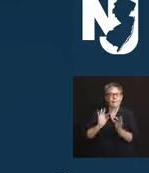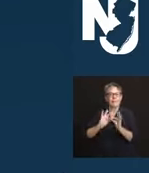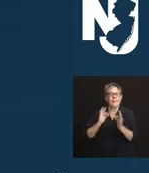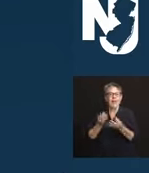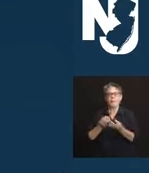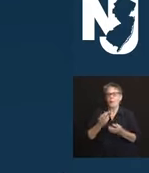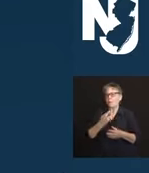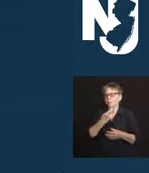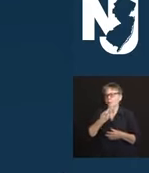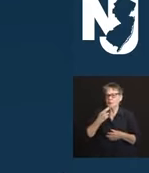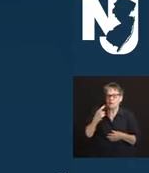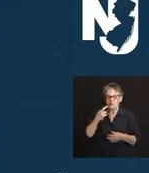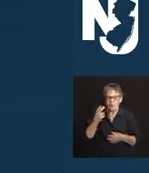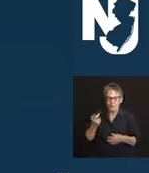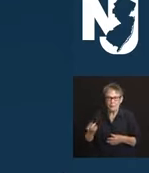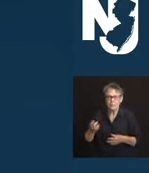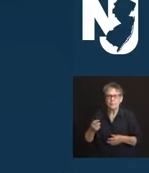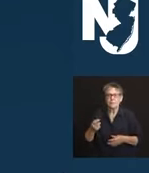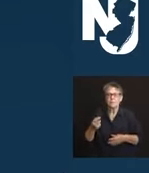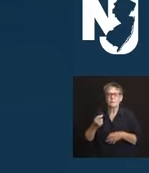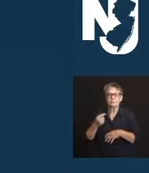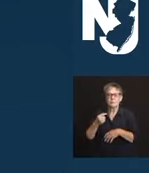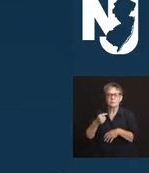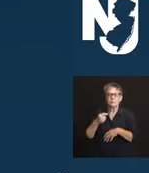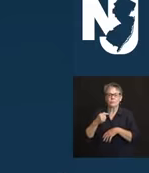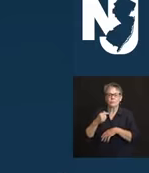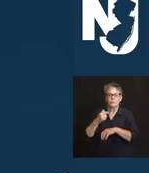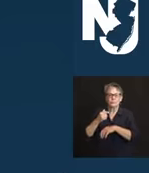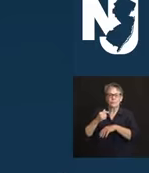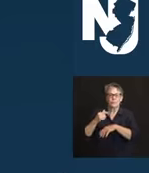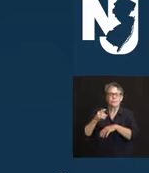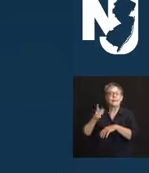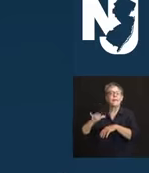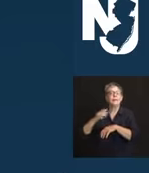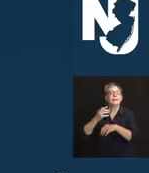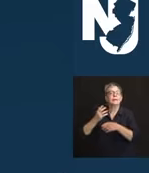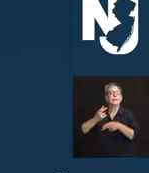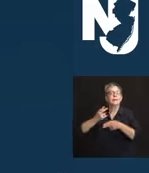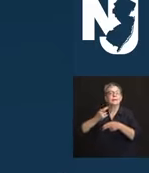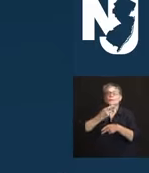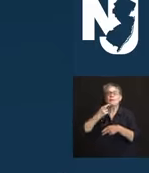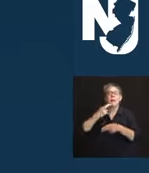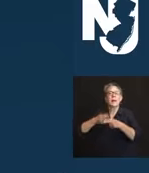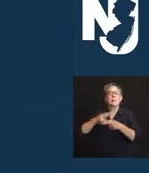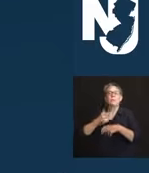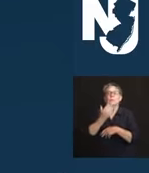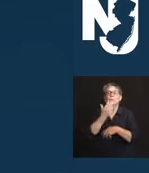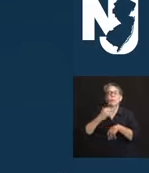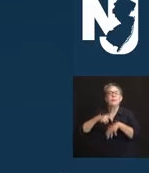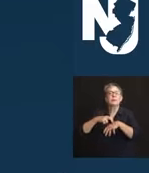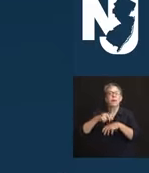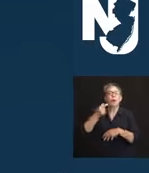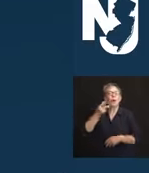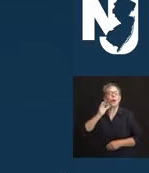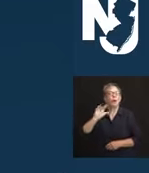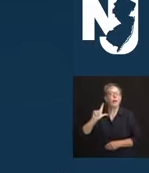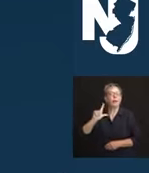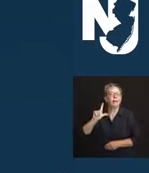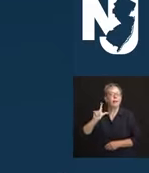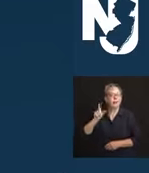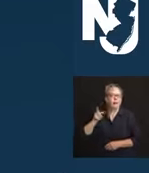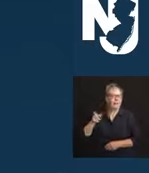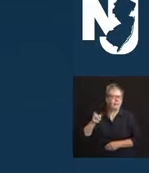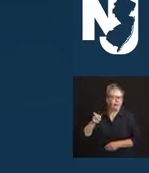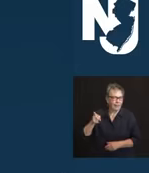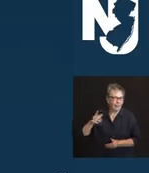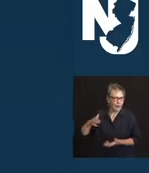had a whole lot more to do. Christine leaves behind her daughters Tia and Shaquana and her son Shakur. Another